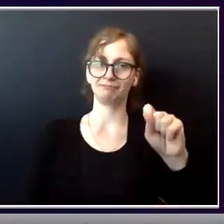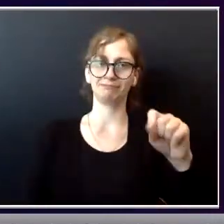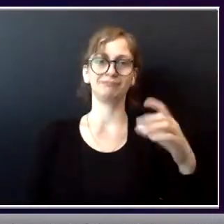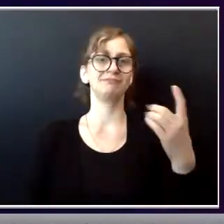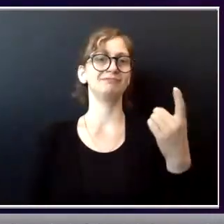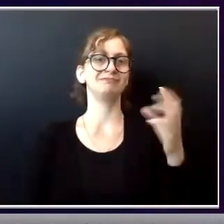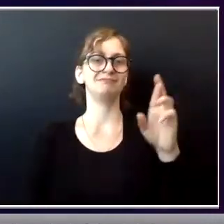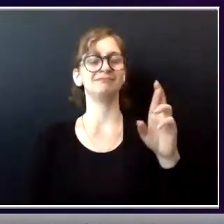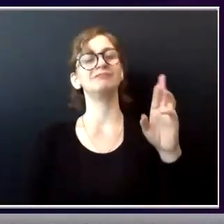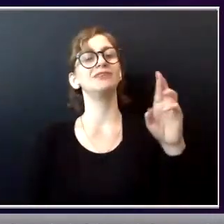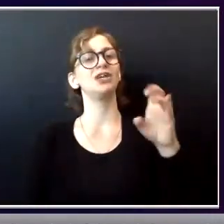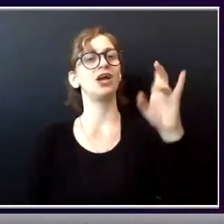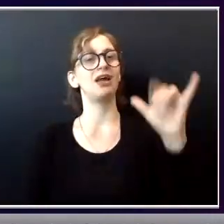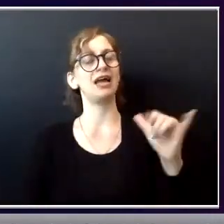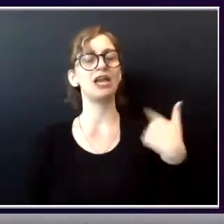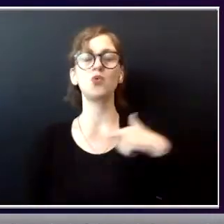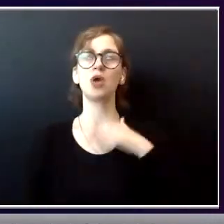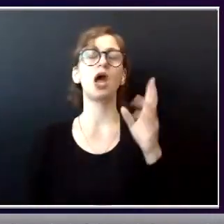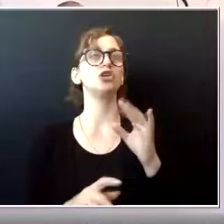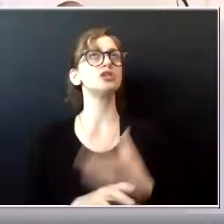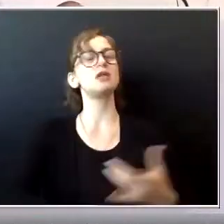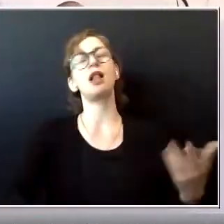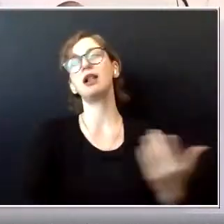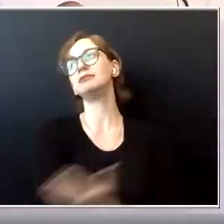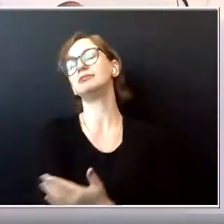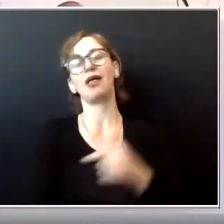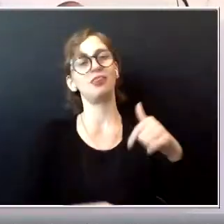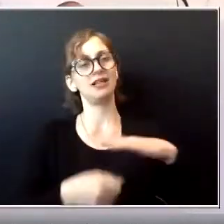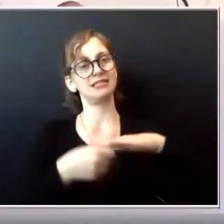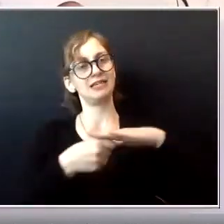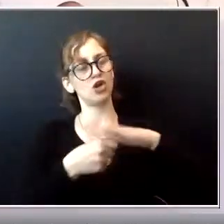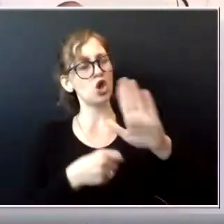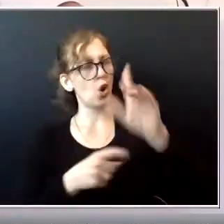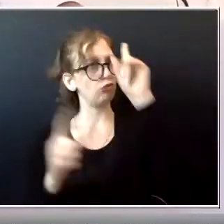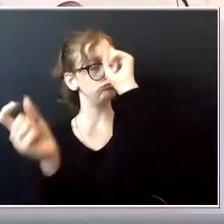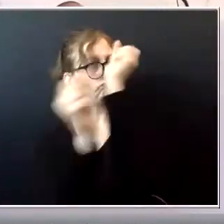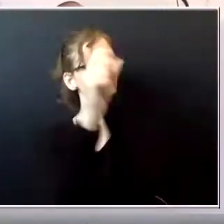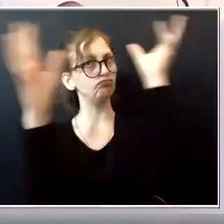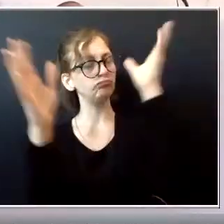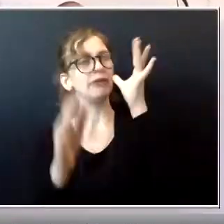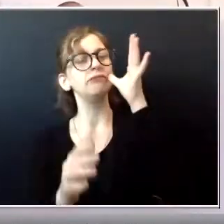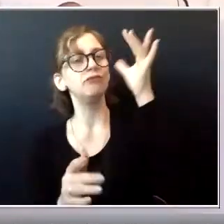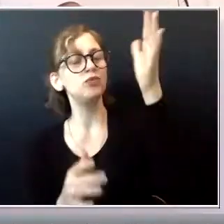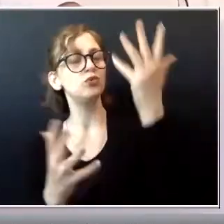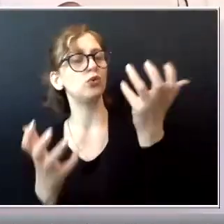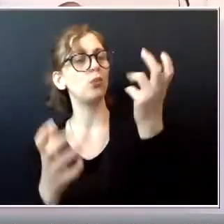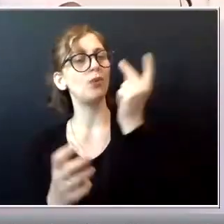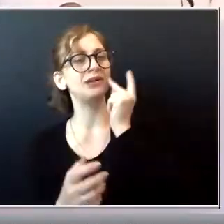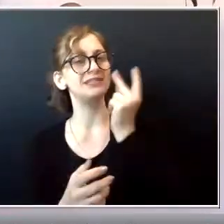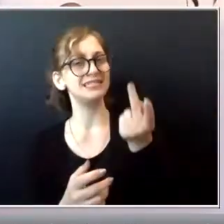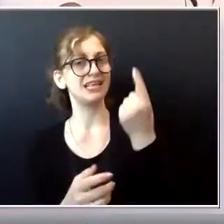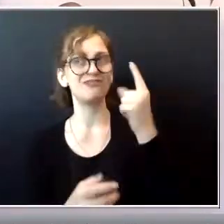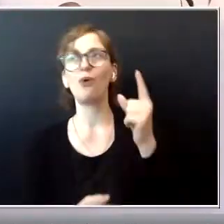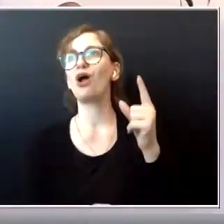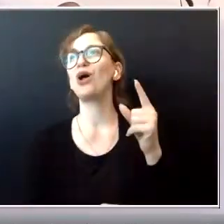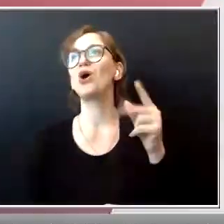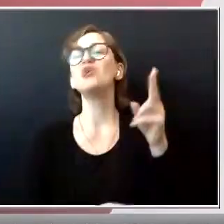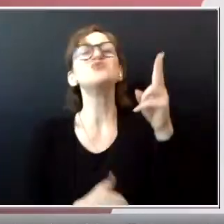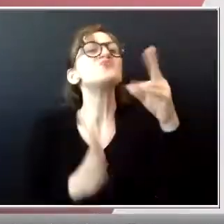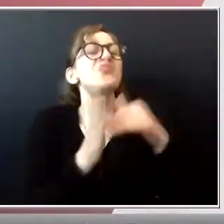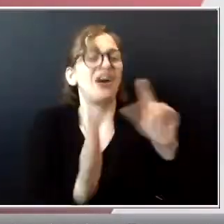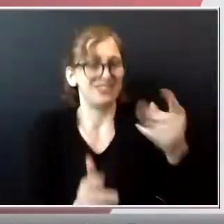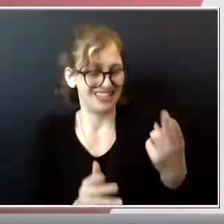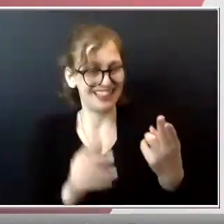leaps and bounds in this area. What's your dream for the future? What do you hope to see for the 2000th Watchman? Oh,